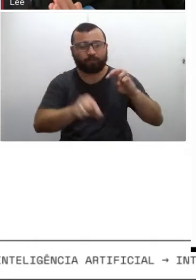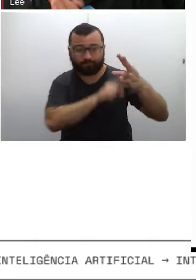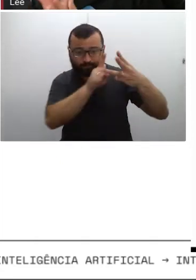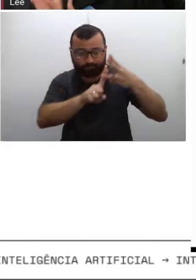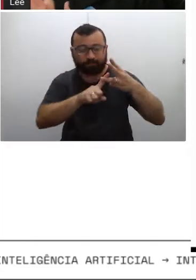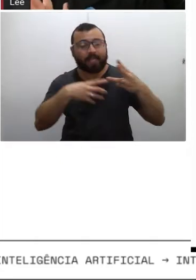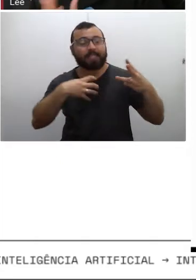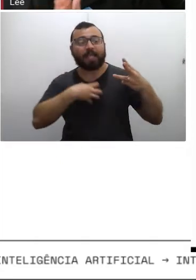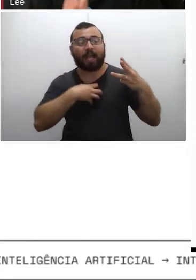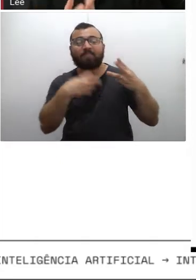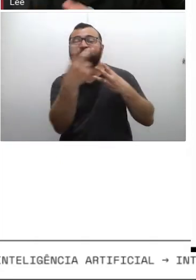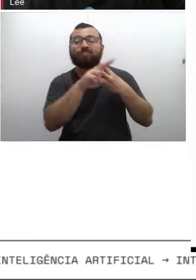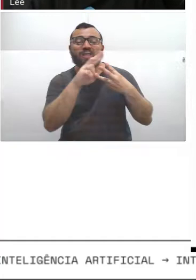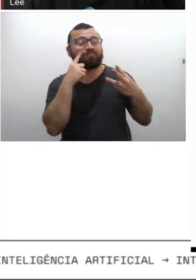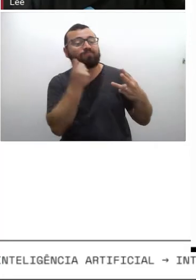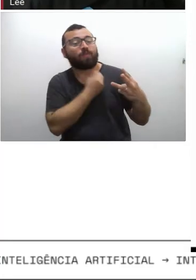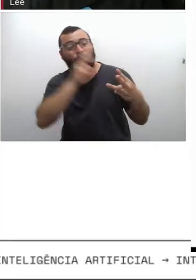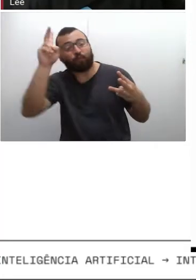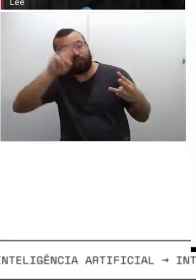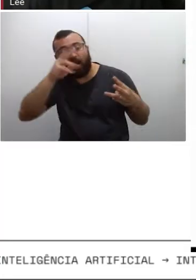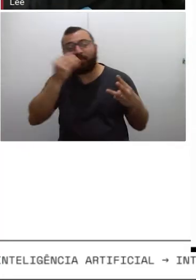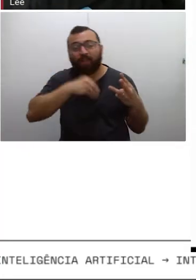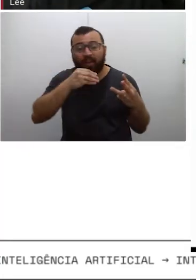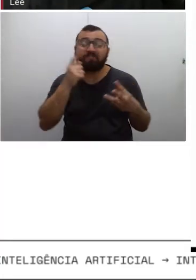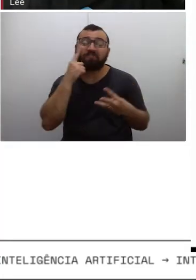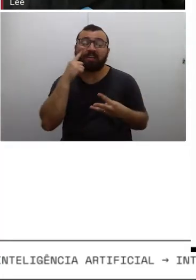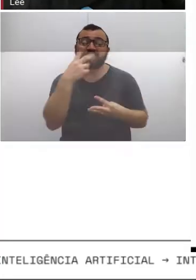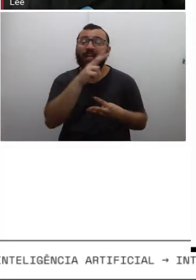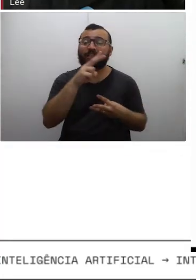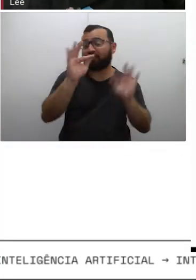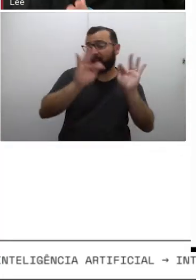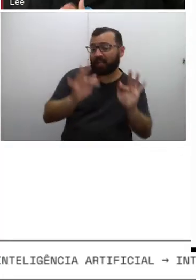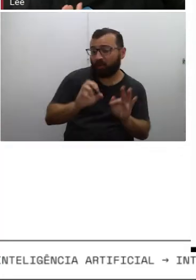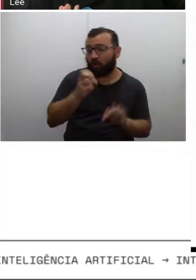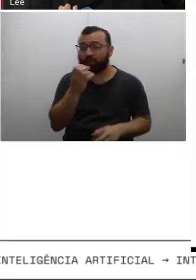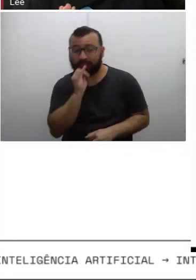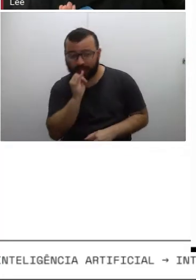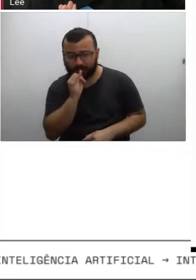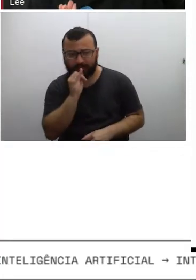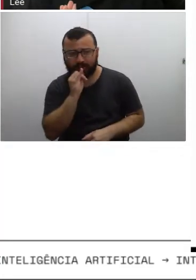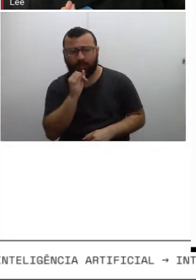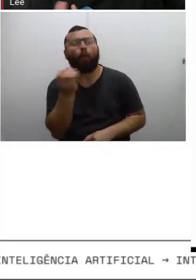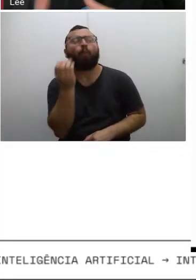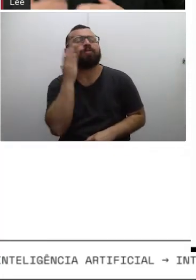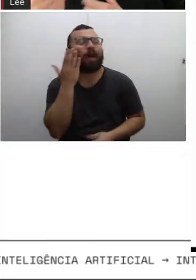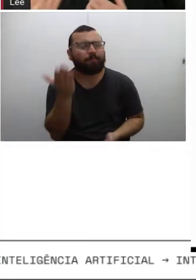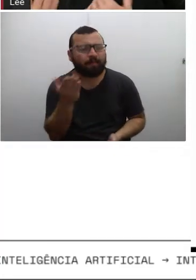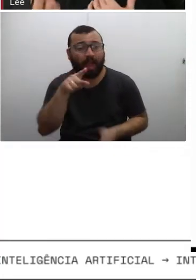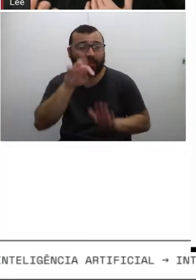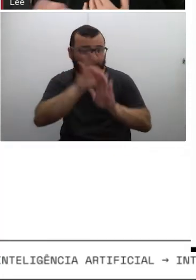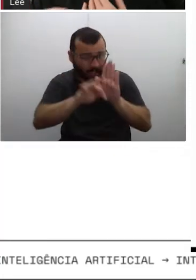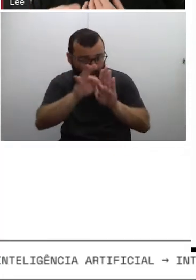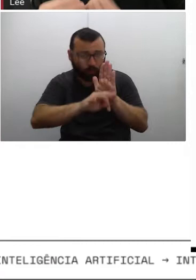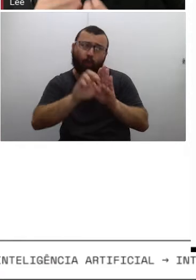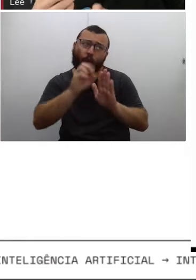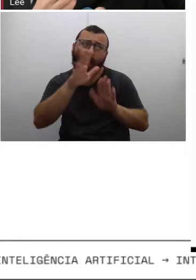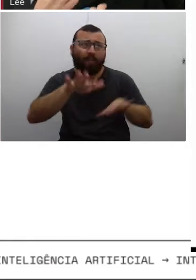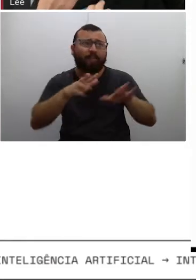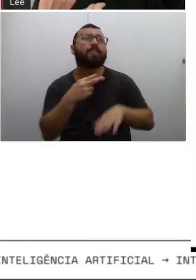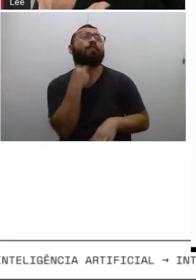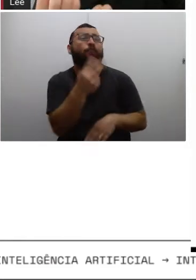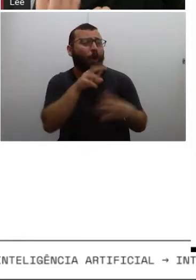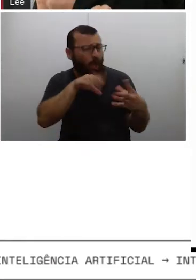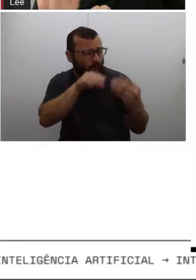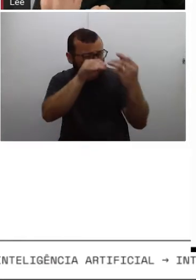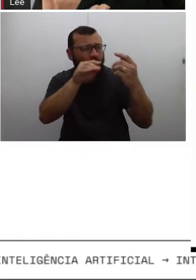is for if you want to figure out like if your users were happy or unhappy. And we do that based on text. So even if it's a voice chatbot, you want to